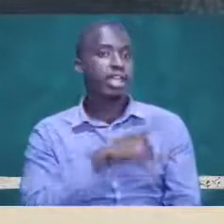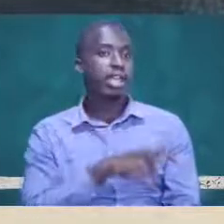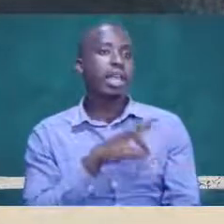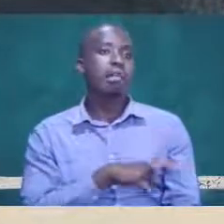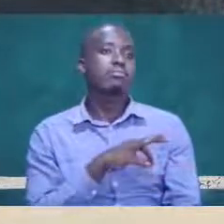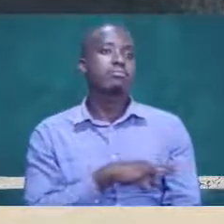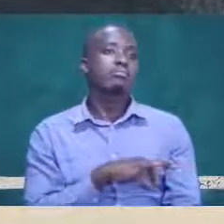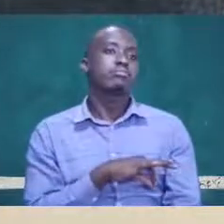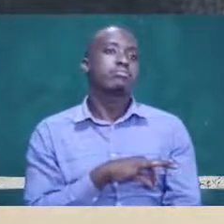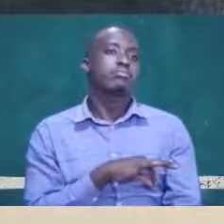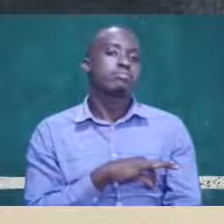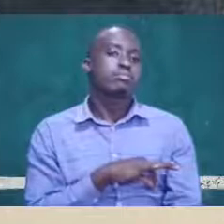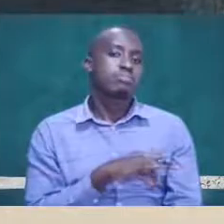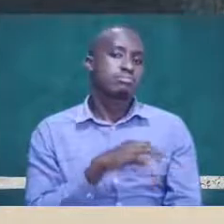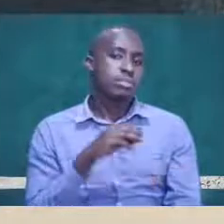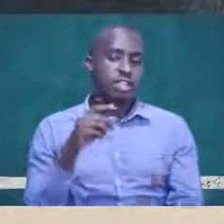The